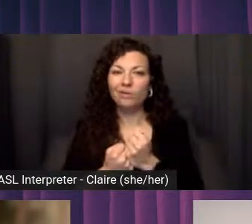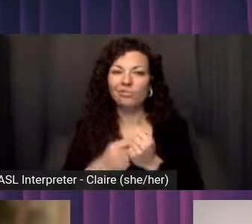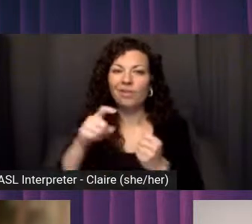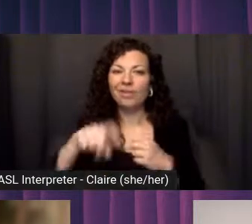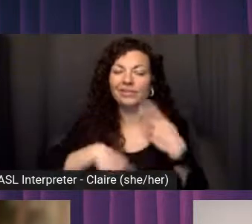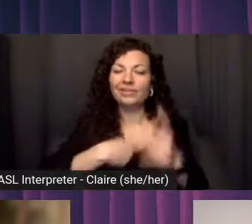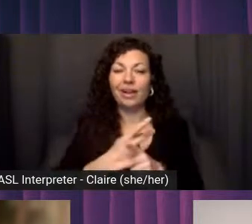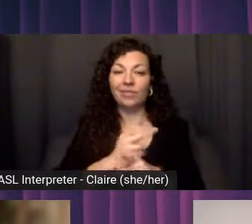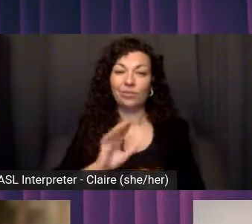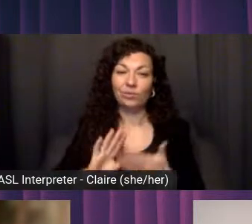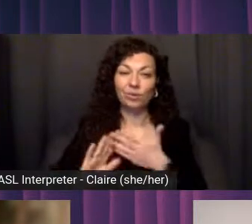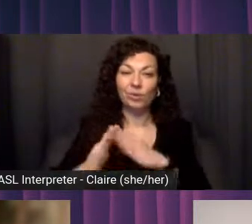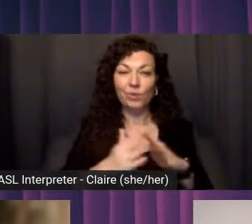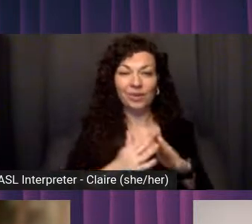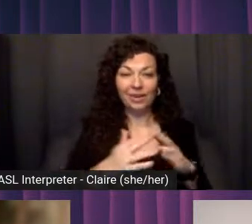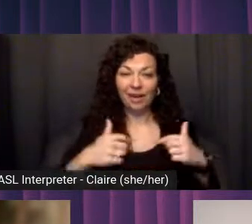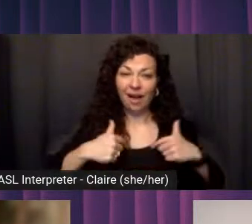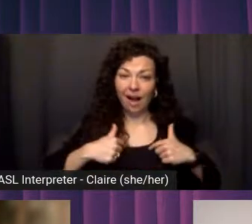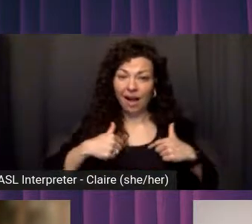is here.